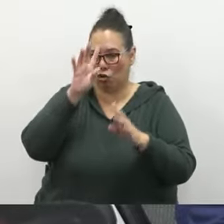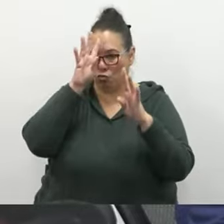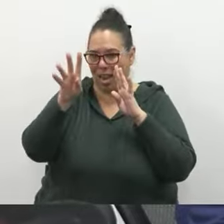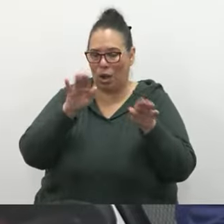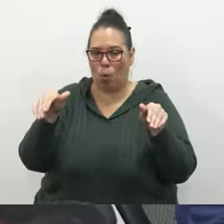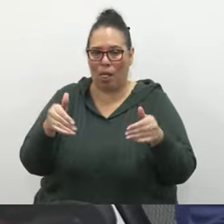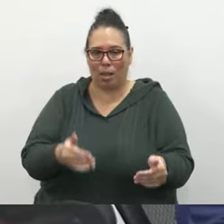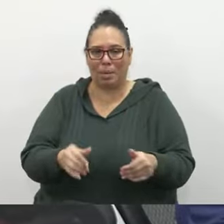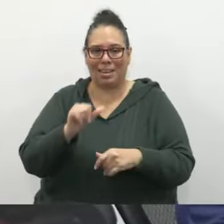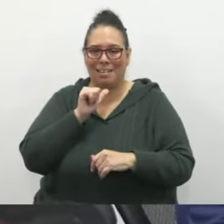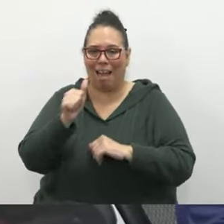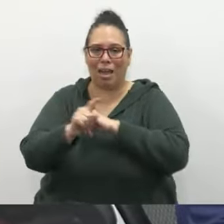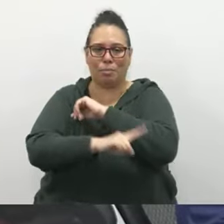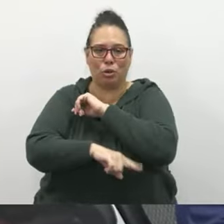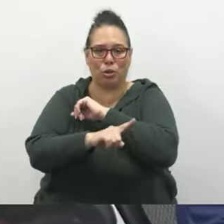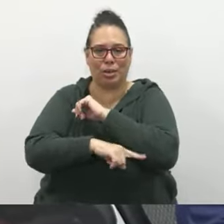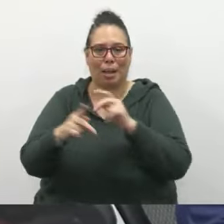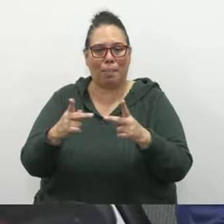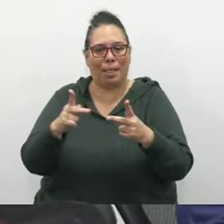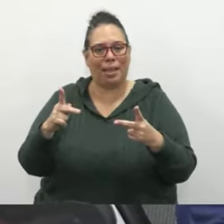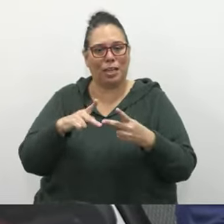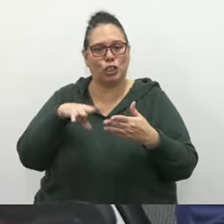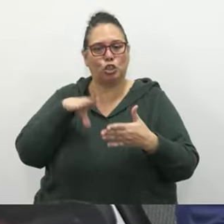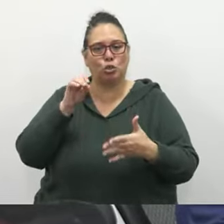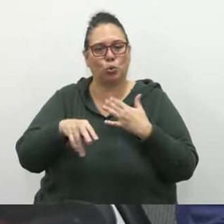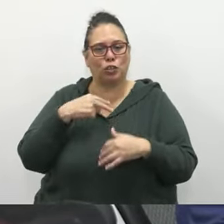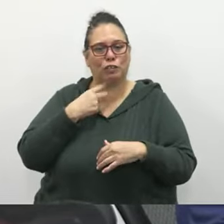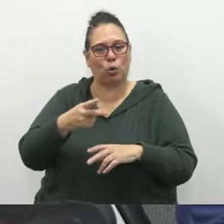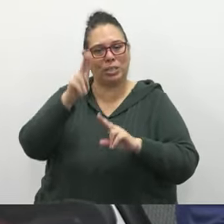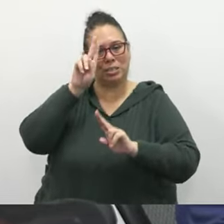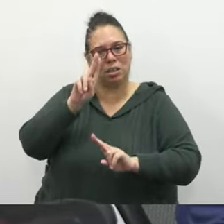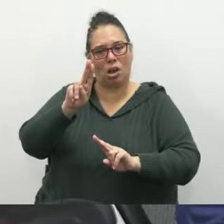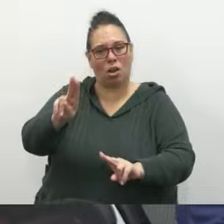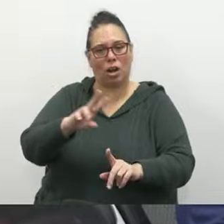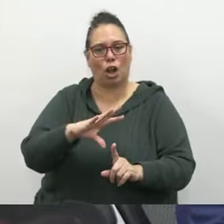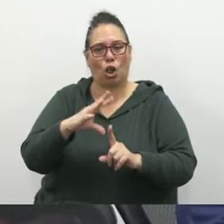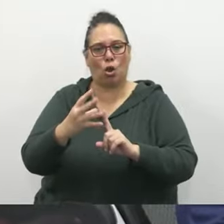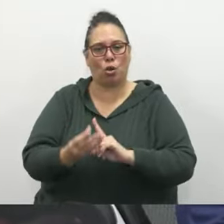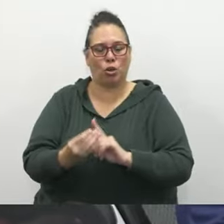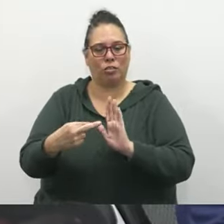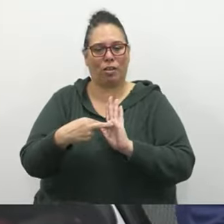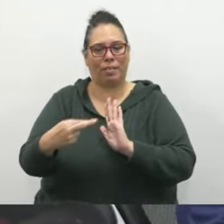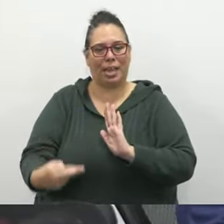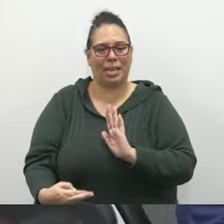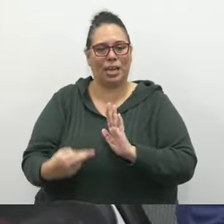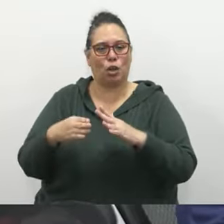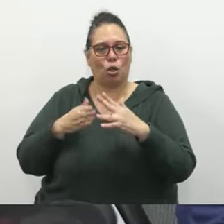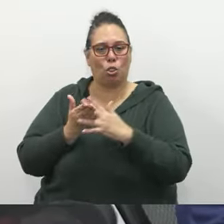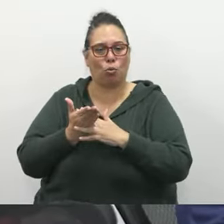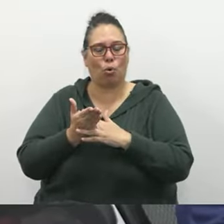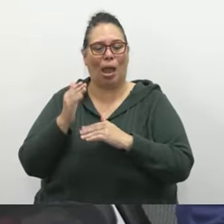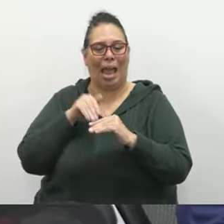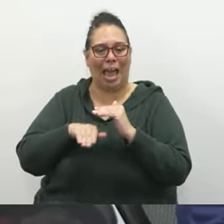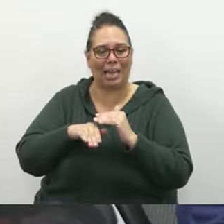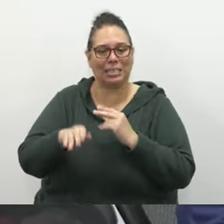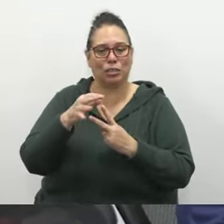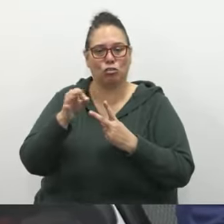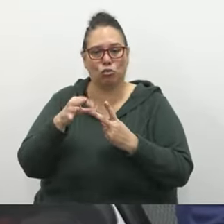welcoming, non-punitive hubs where student voice is honored and cultures are reflected through access, choice, and